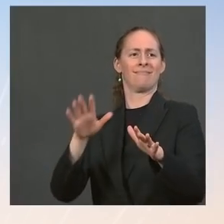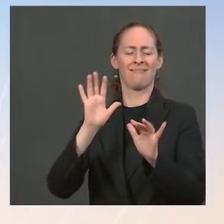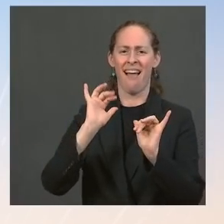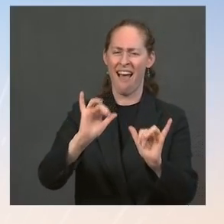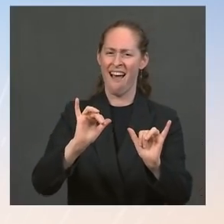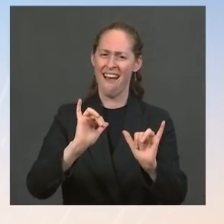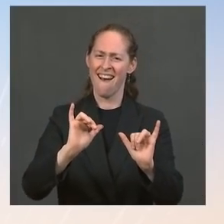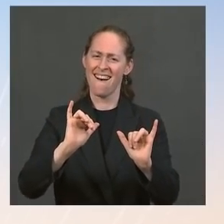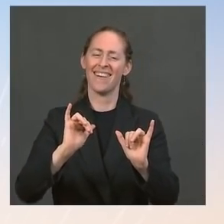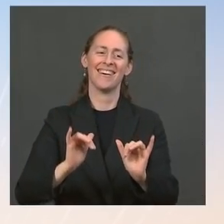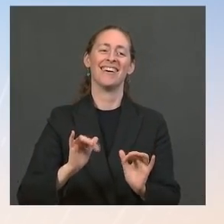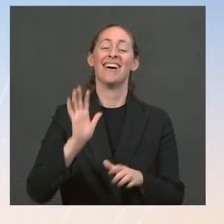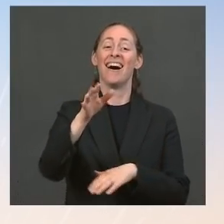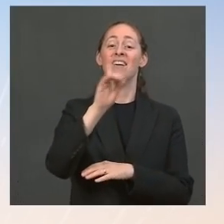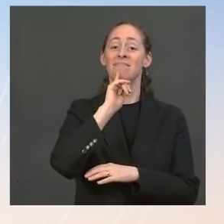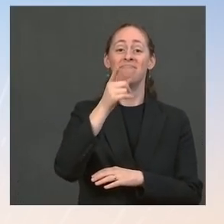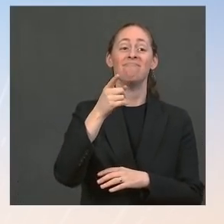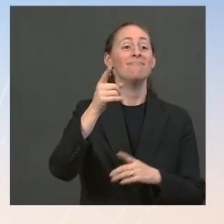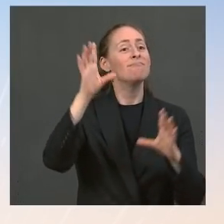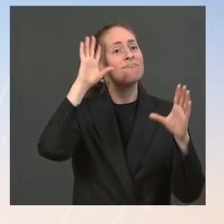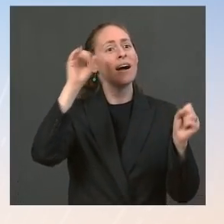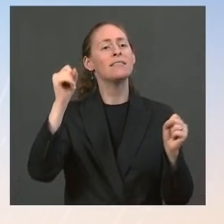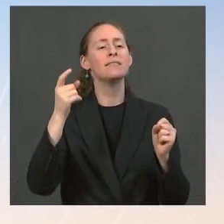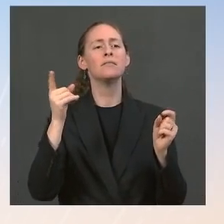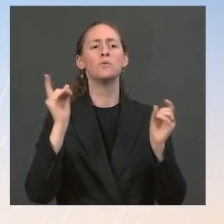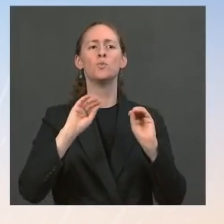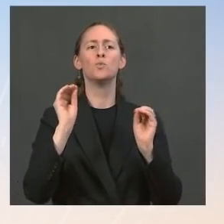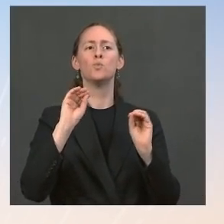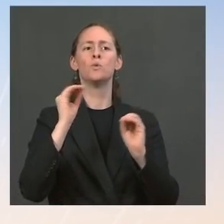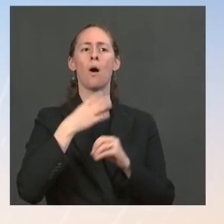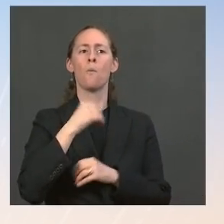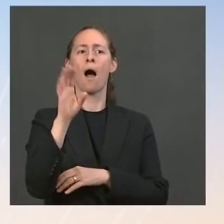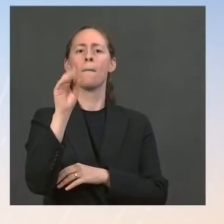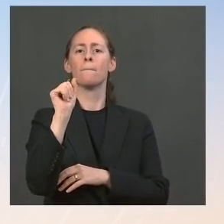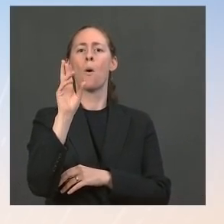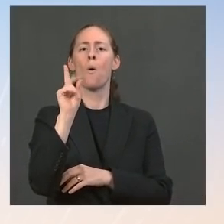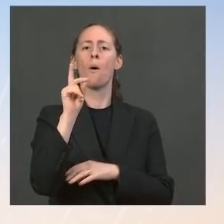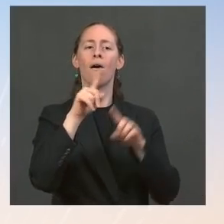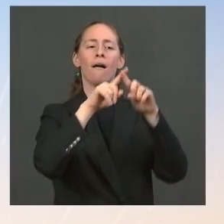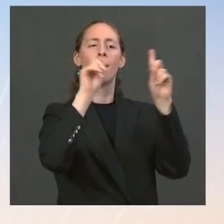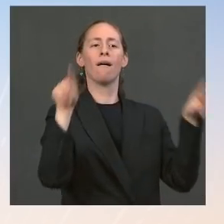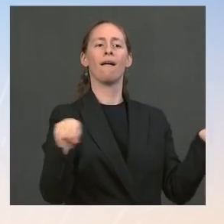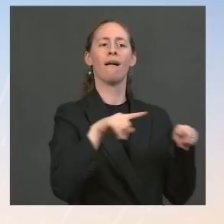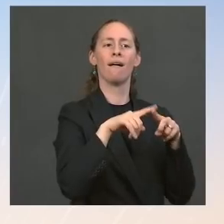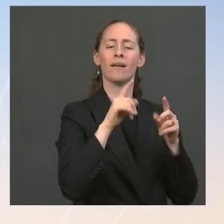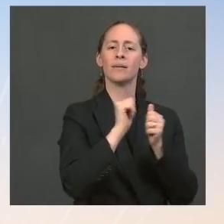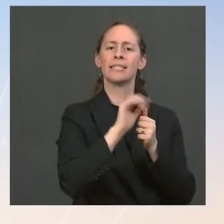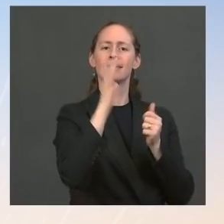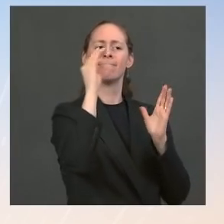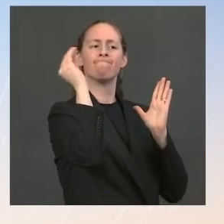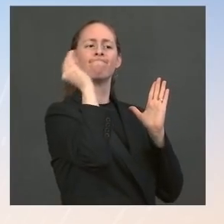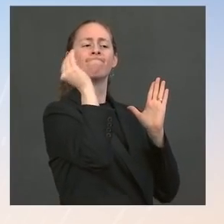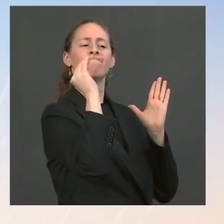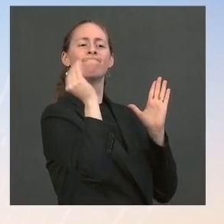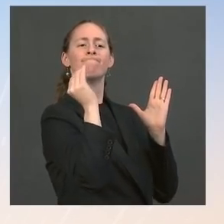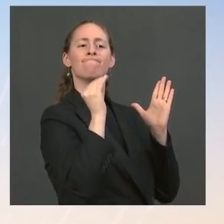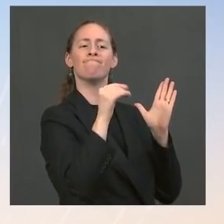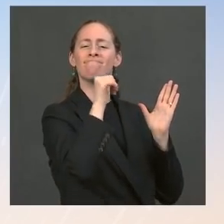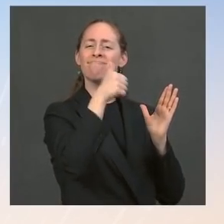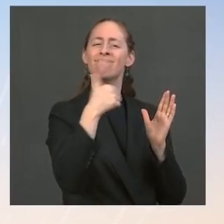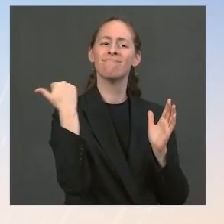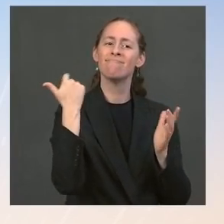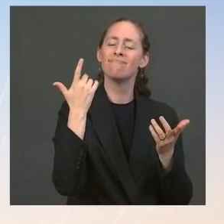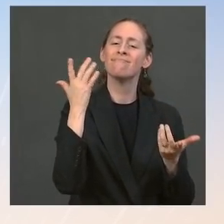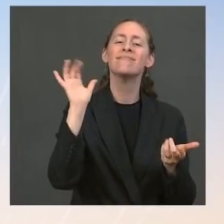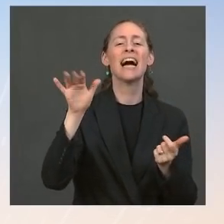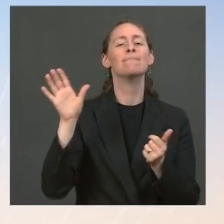does not have a whiteboard with a whip count. I can assure you he's more of a paper and pen kind of guy. But look, he's been meeting with staff. He's